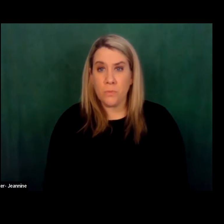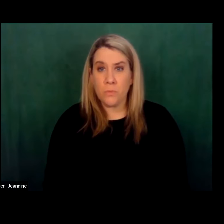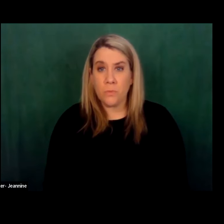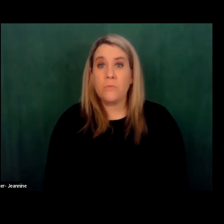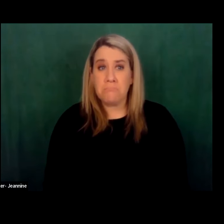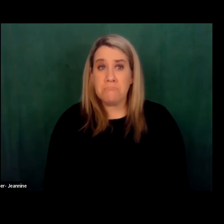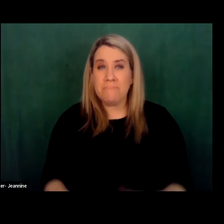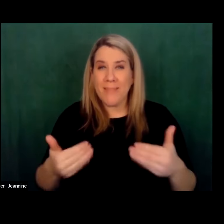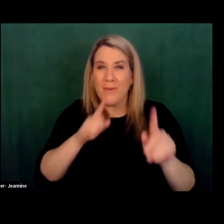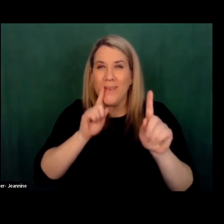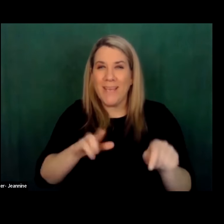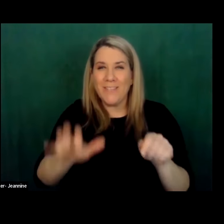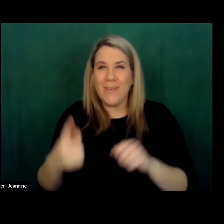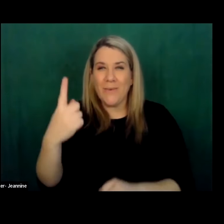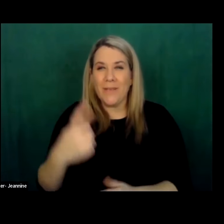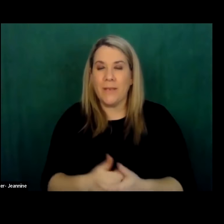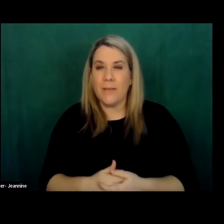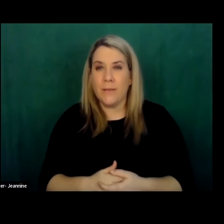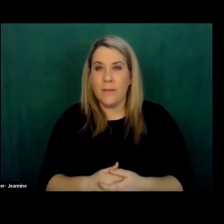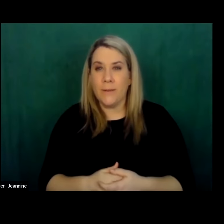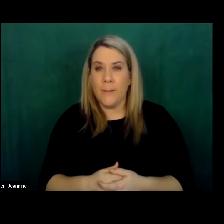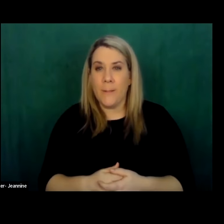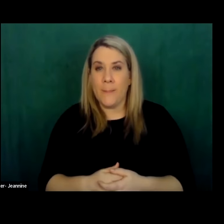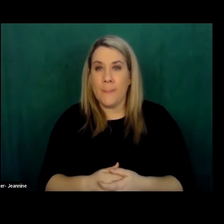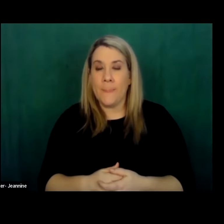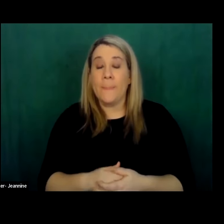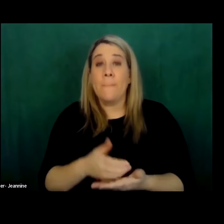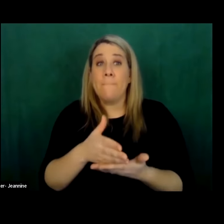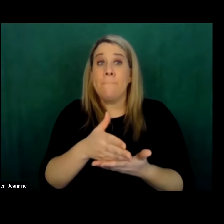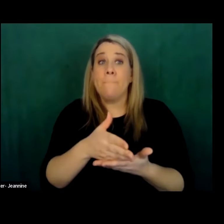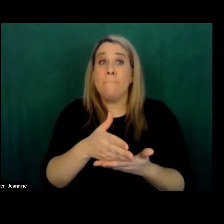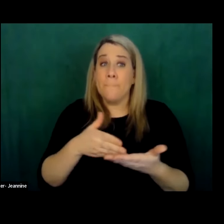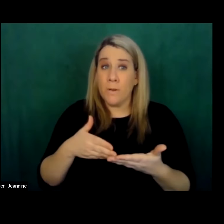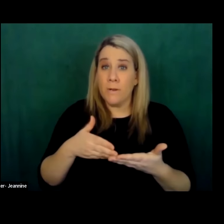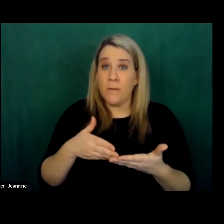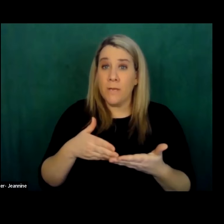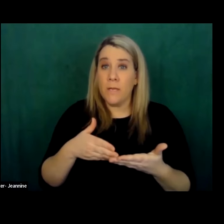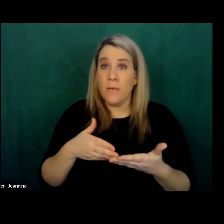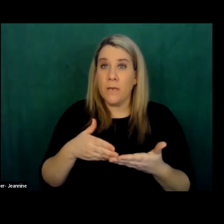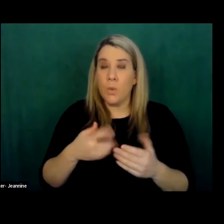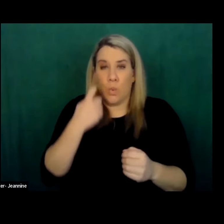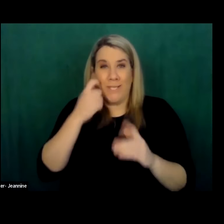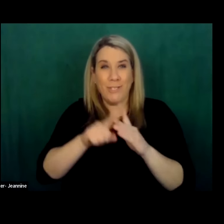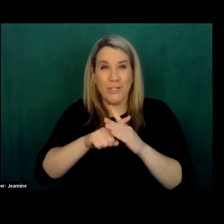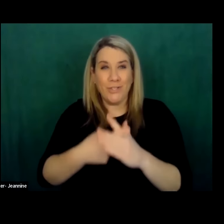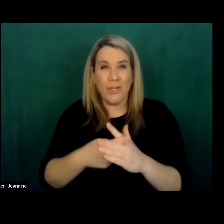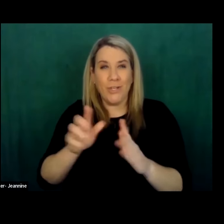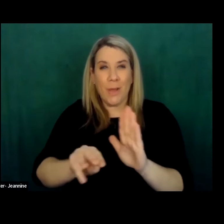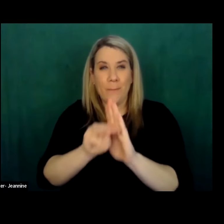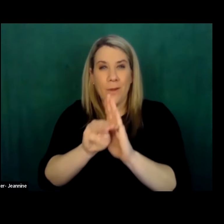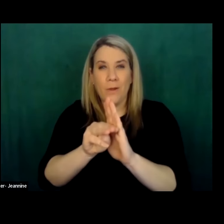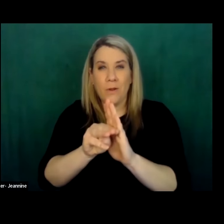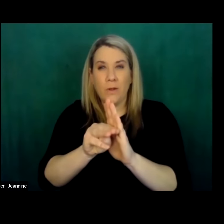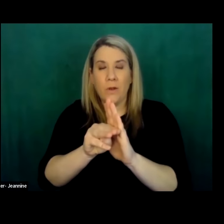I will take that one. So part of it is that we are just starting out with this model. So we